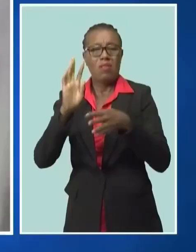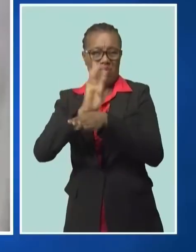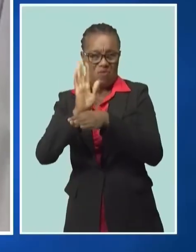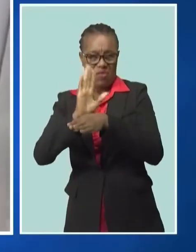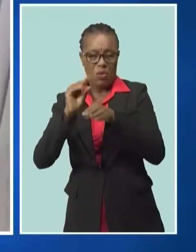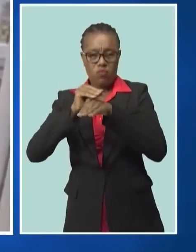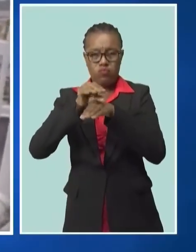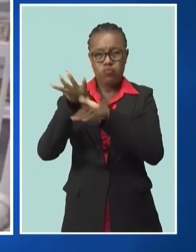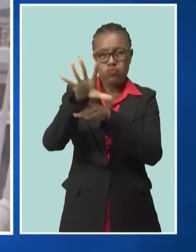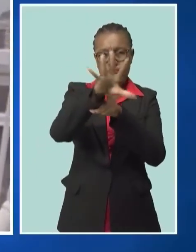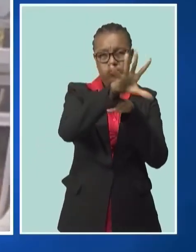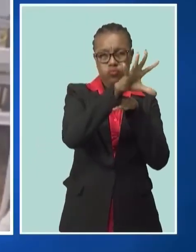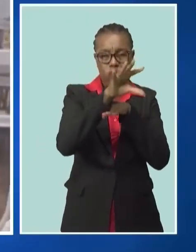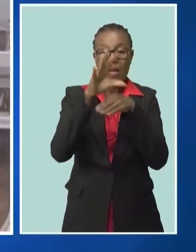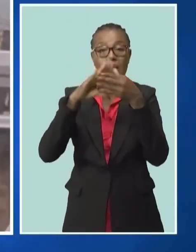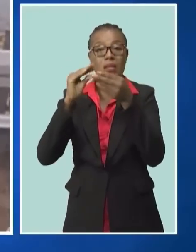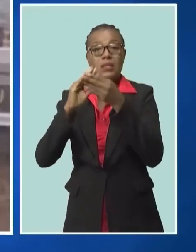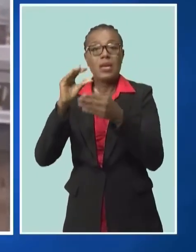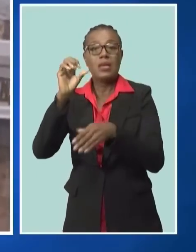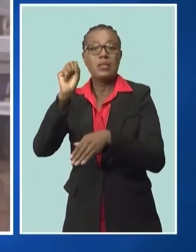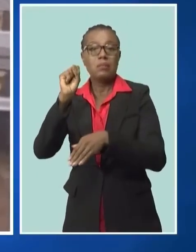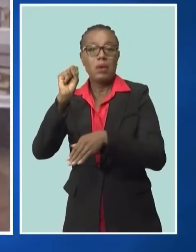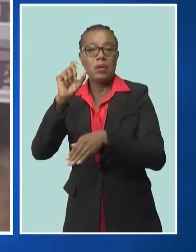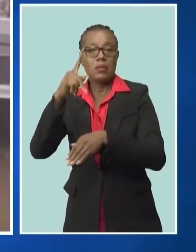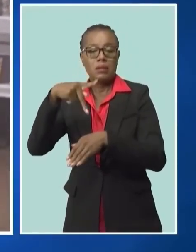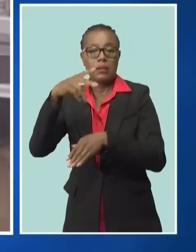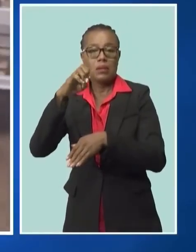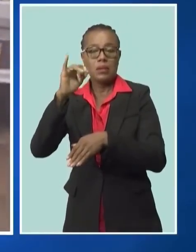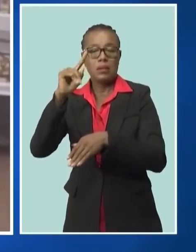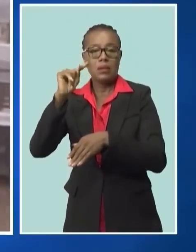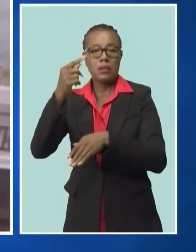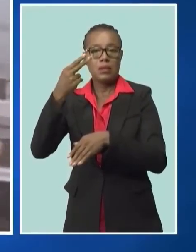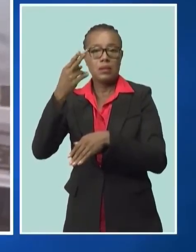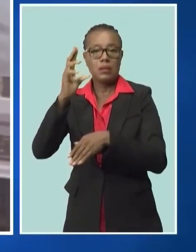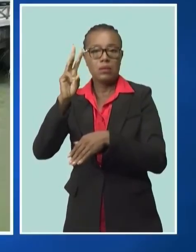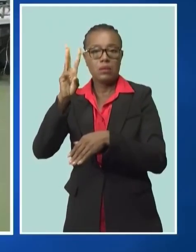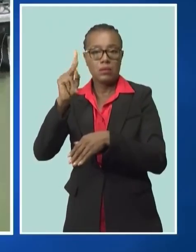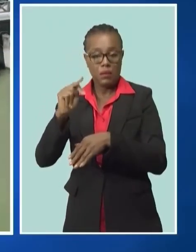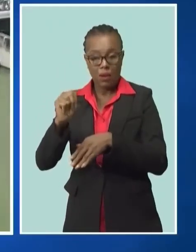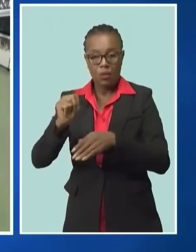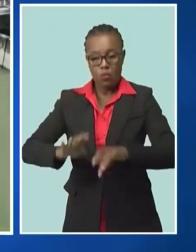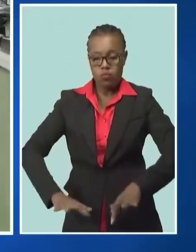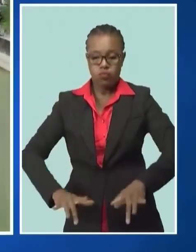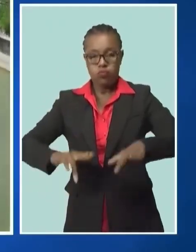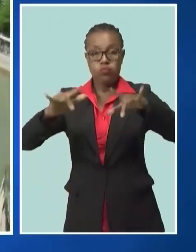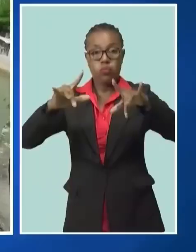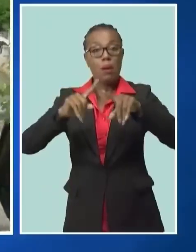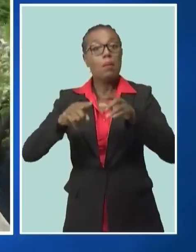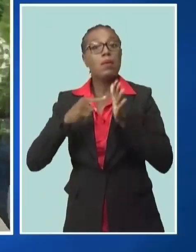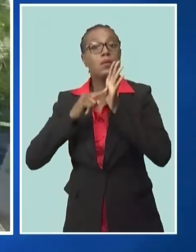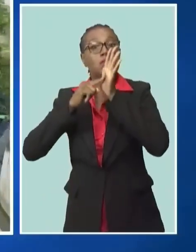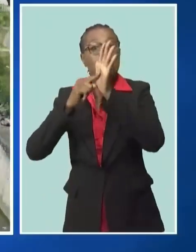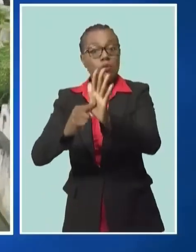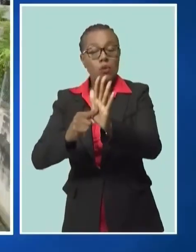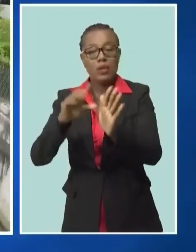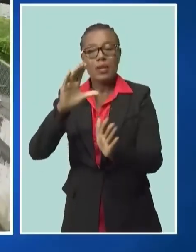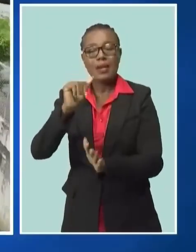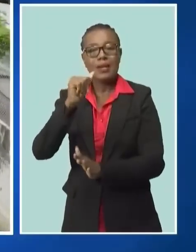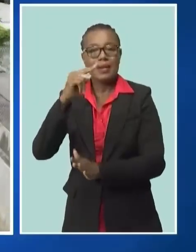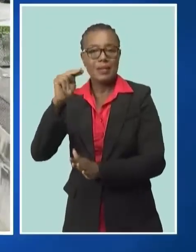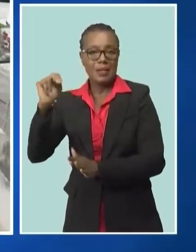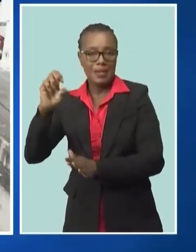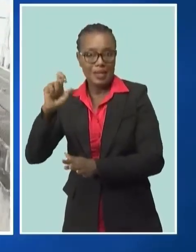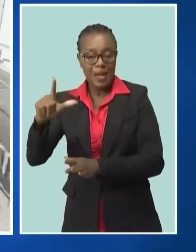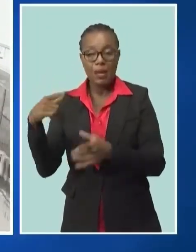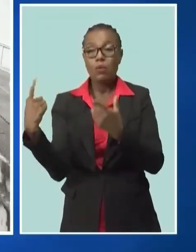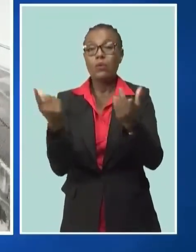but what the video showed was the canal doing exactly what the canal was constructed to do. So that in